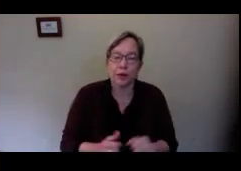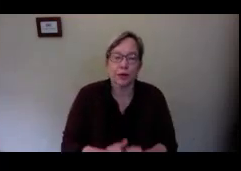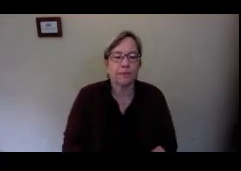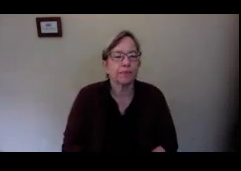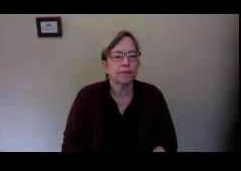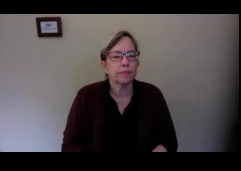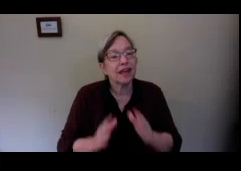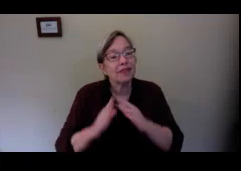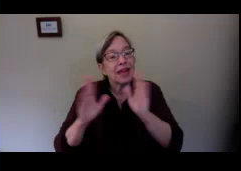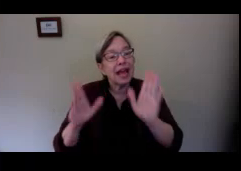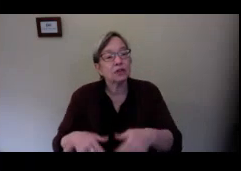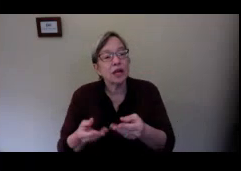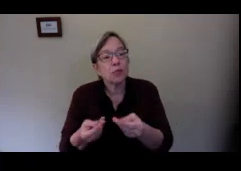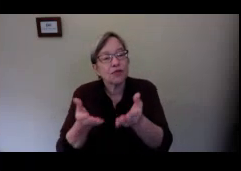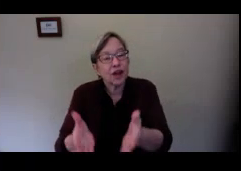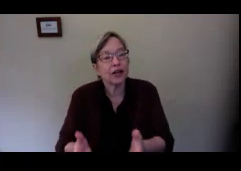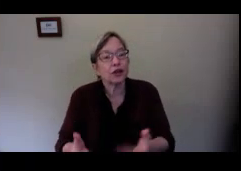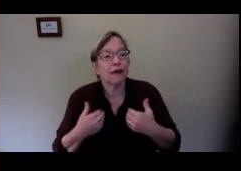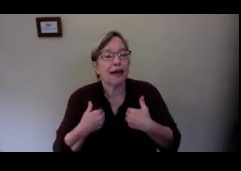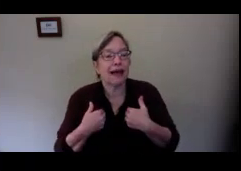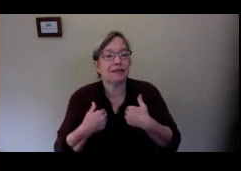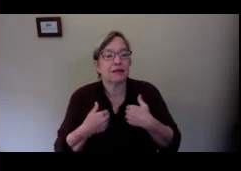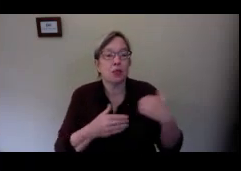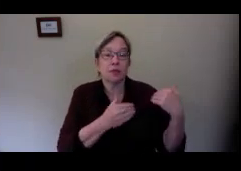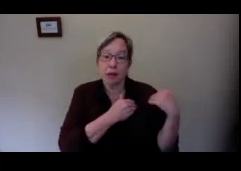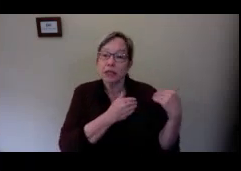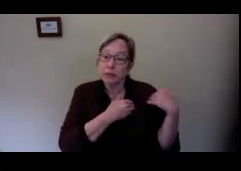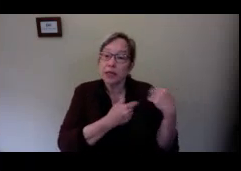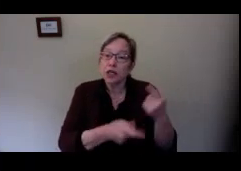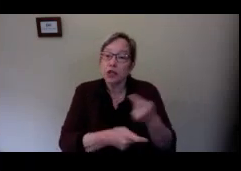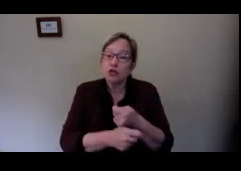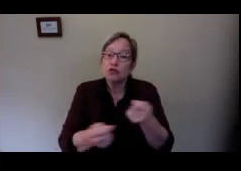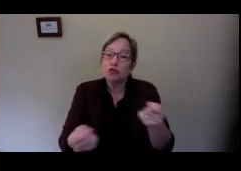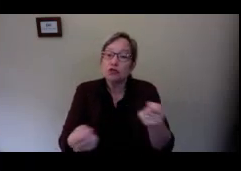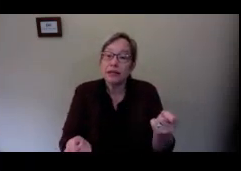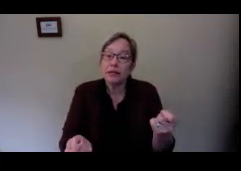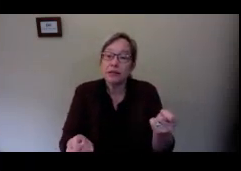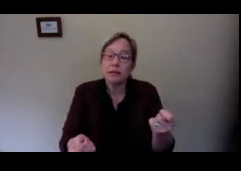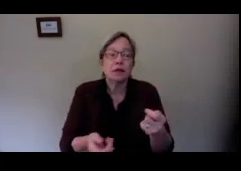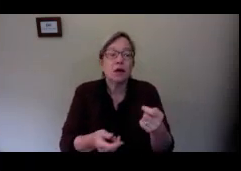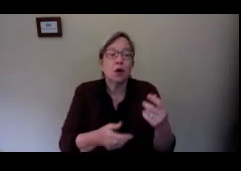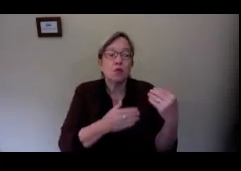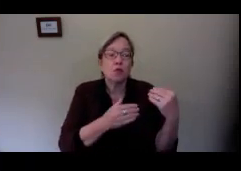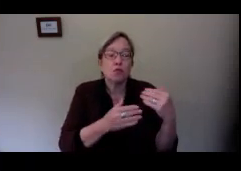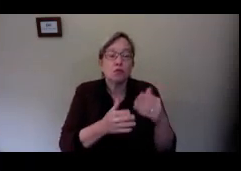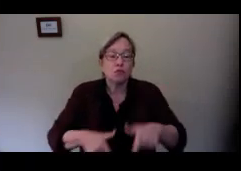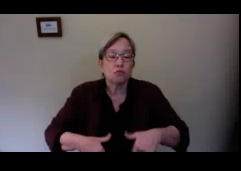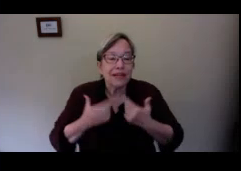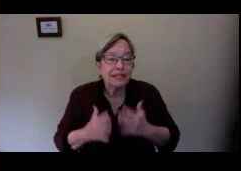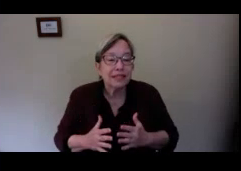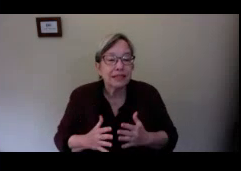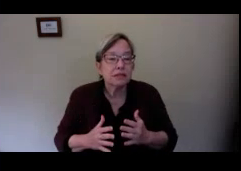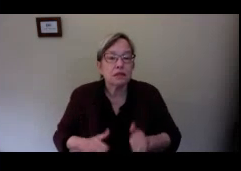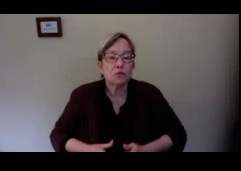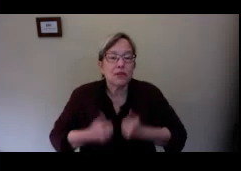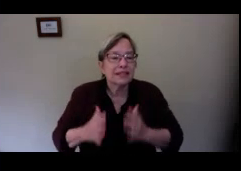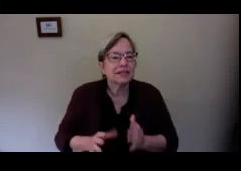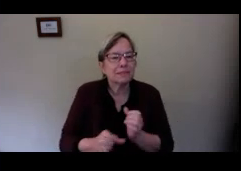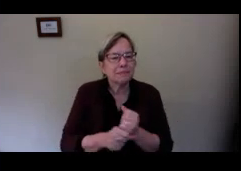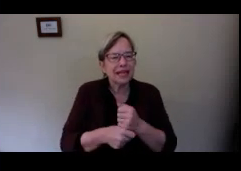the responsibility to treat residents making these requests fairly and respond in a timely manner.